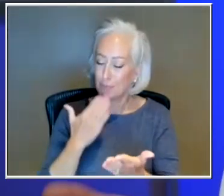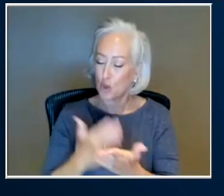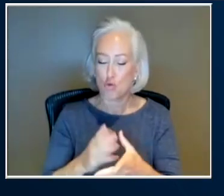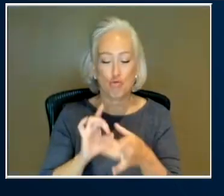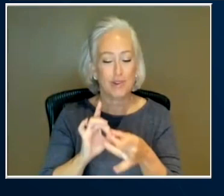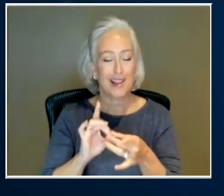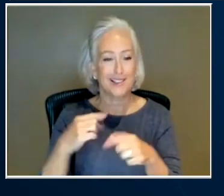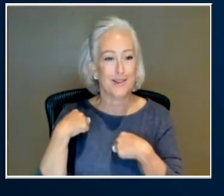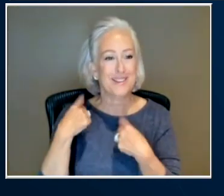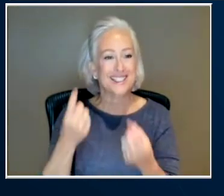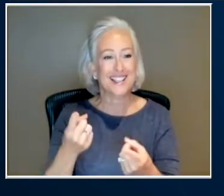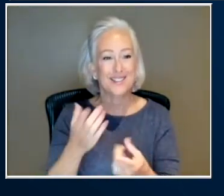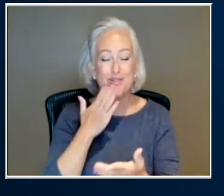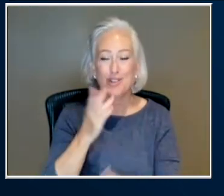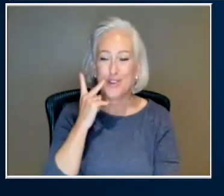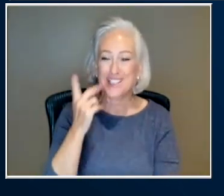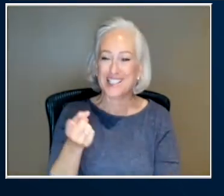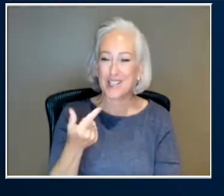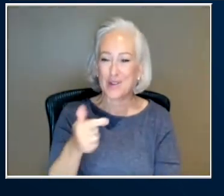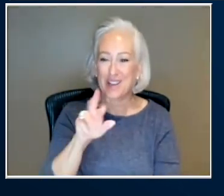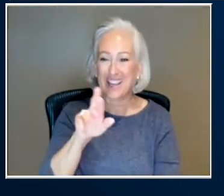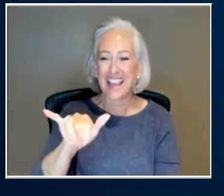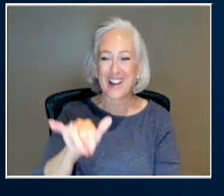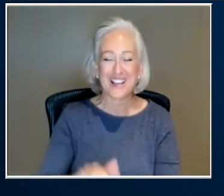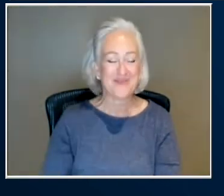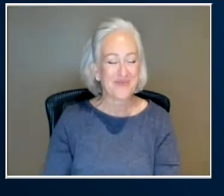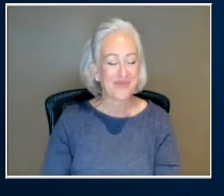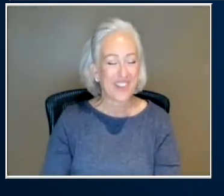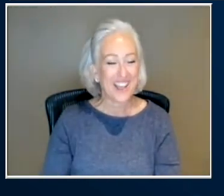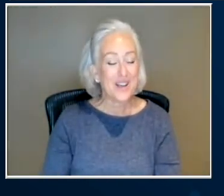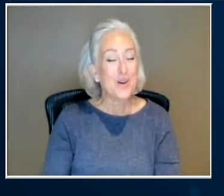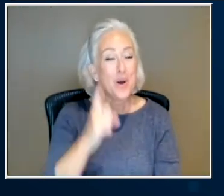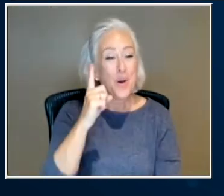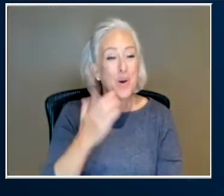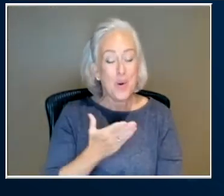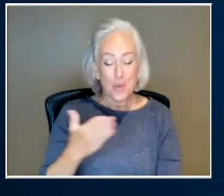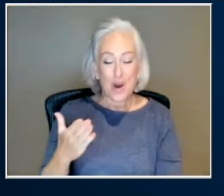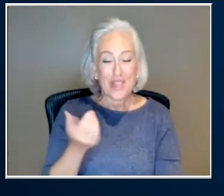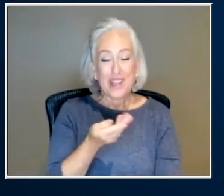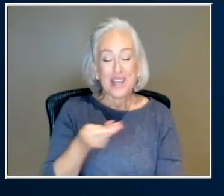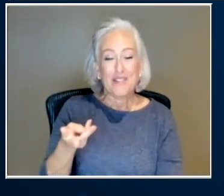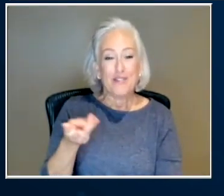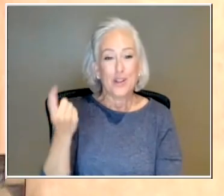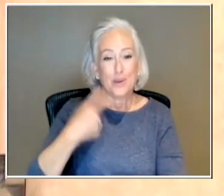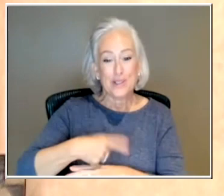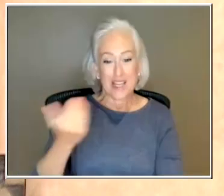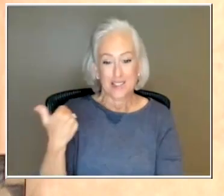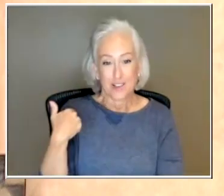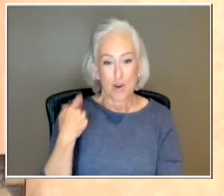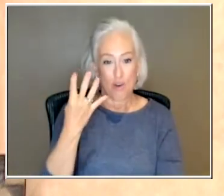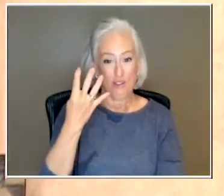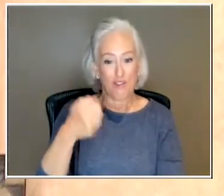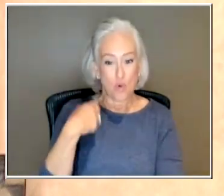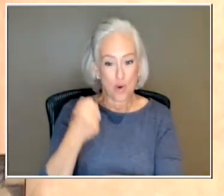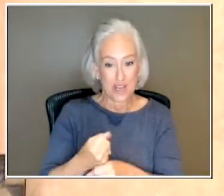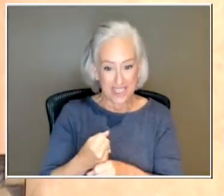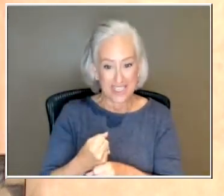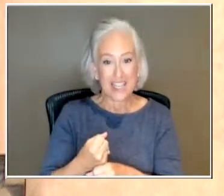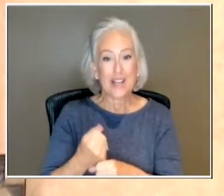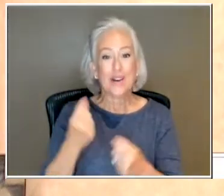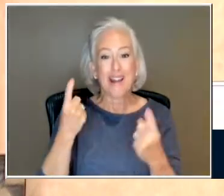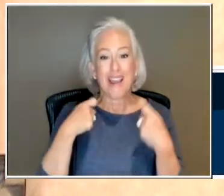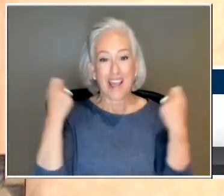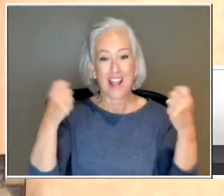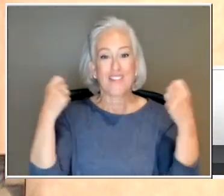always good to see you, Gary. Yeah, so glad you're here. Yeah, thanks for connecting. You know, one of the things just a couple days ago was the 4-year anniversary when you gave me that call. If I have